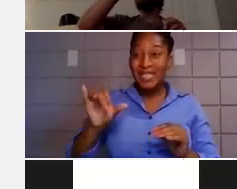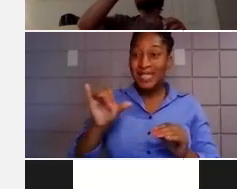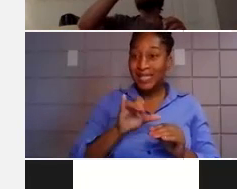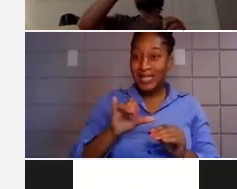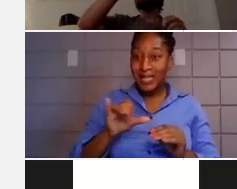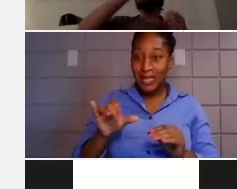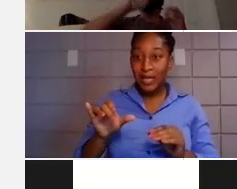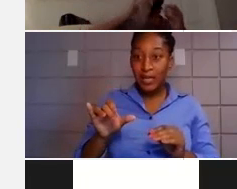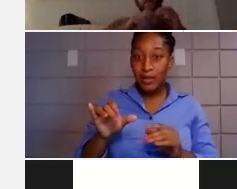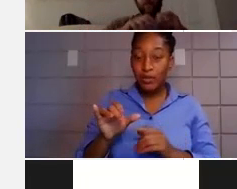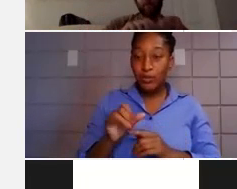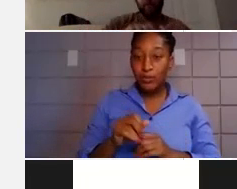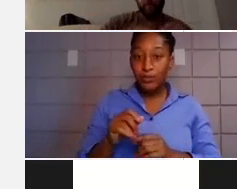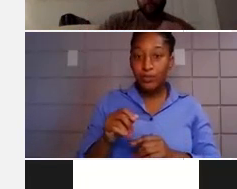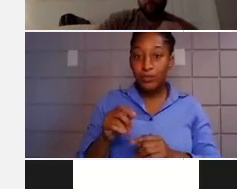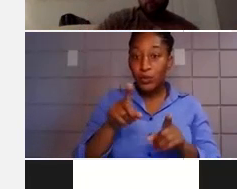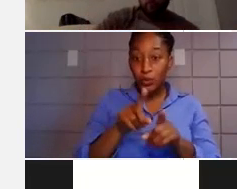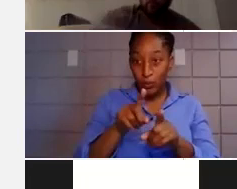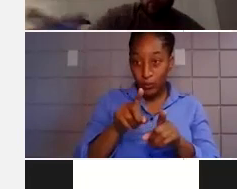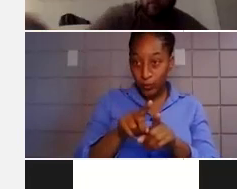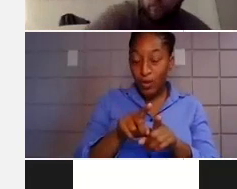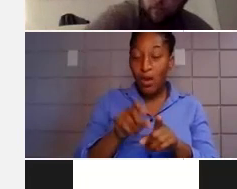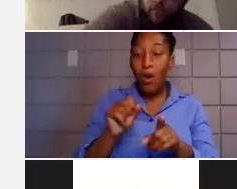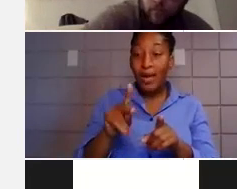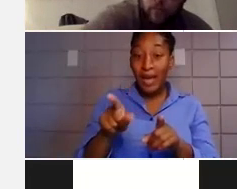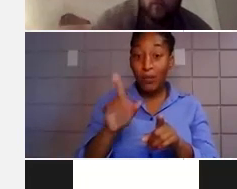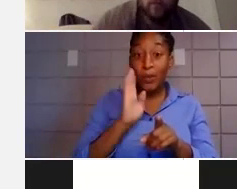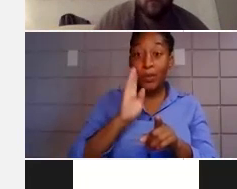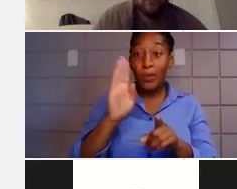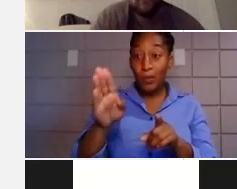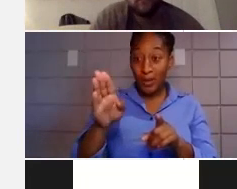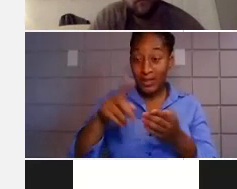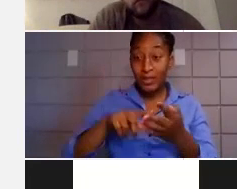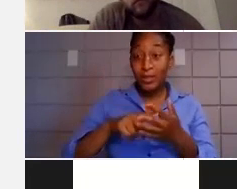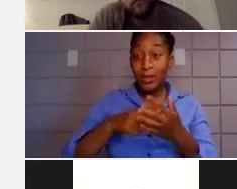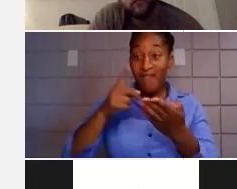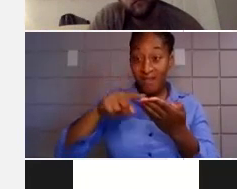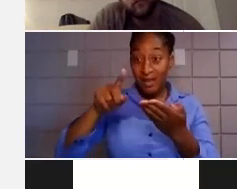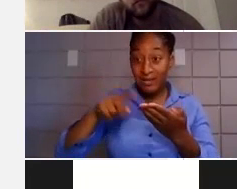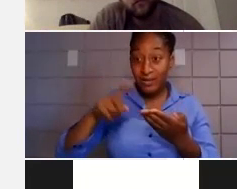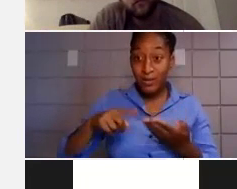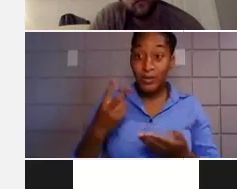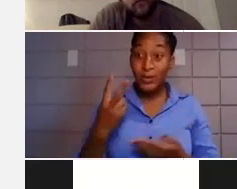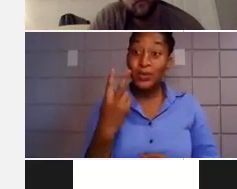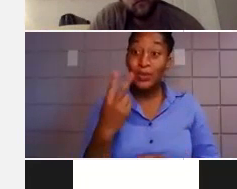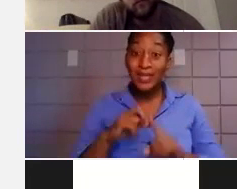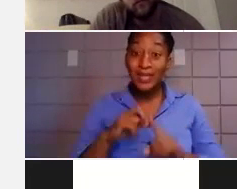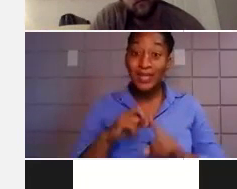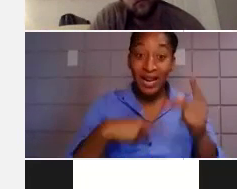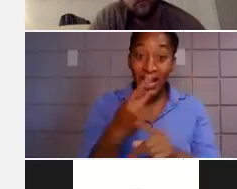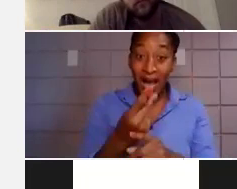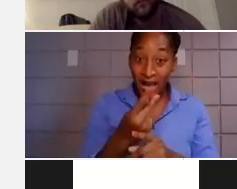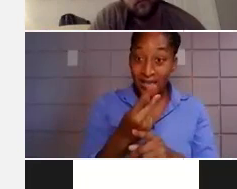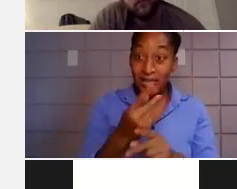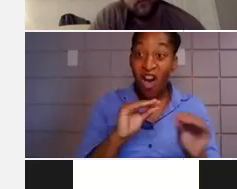our investigation simple, we're going to focus on two different types of moving objects. The one I'm